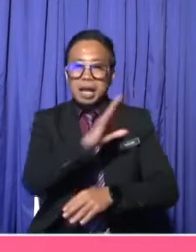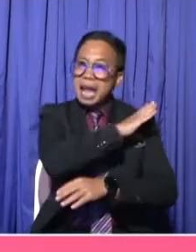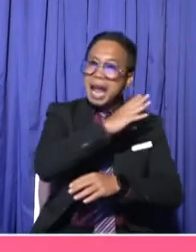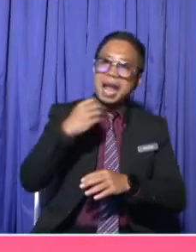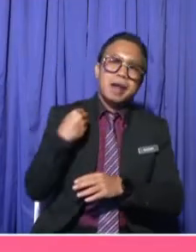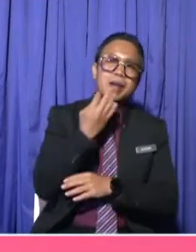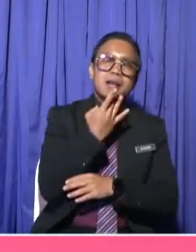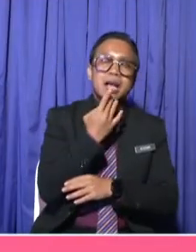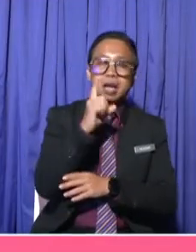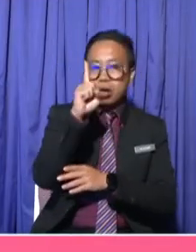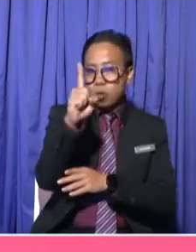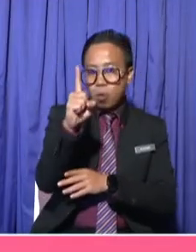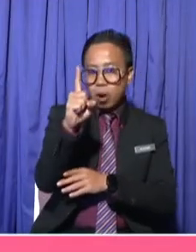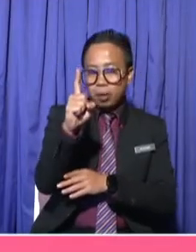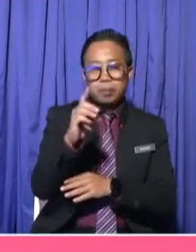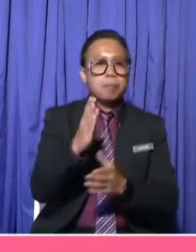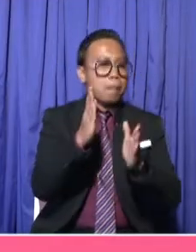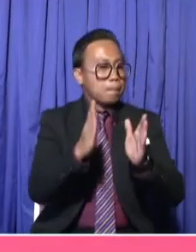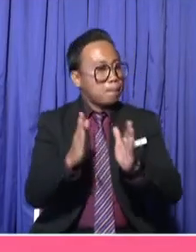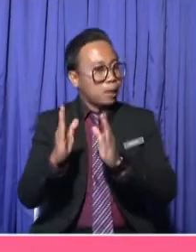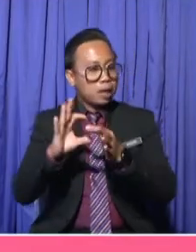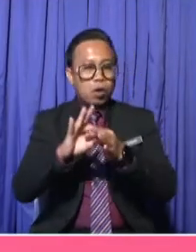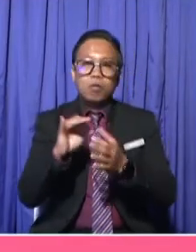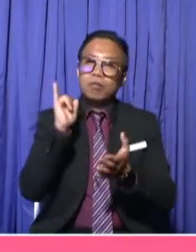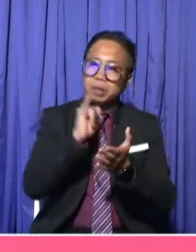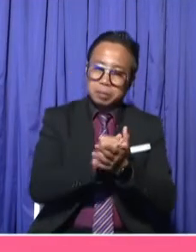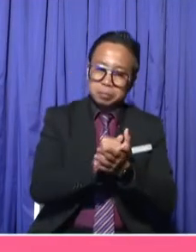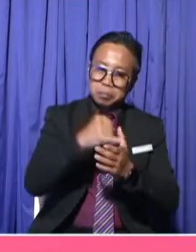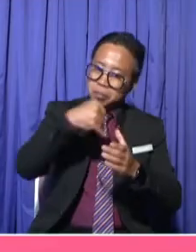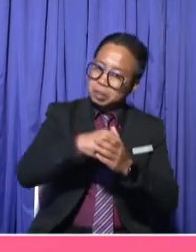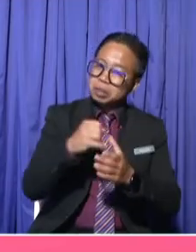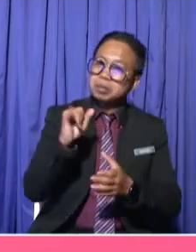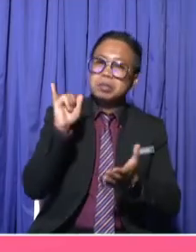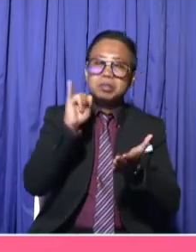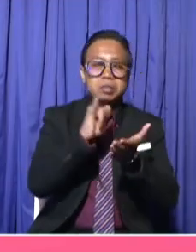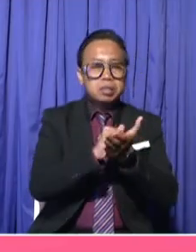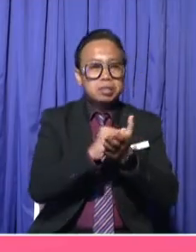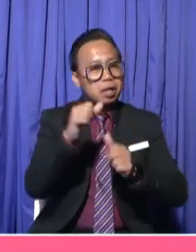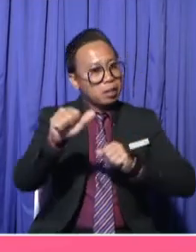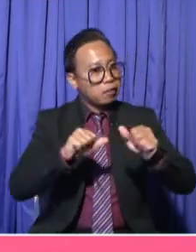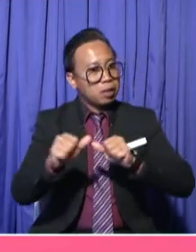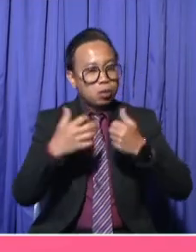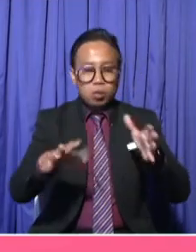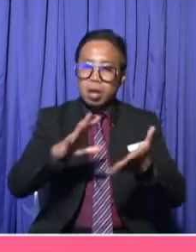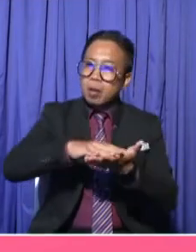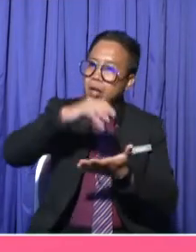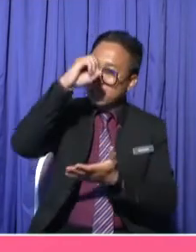colored 1 part of it. In this activity, you have learnt